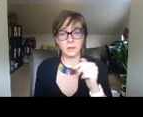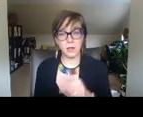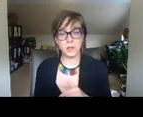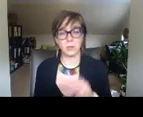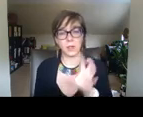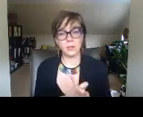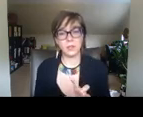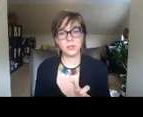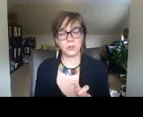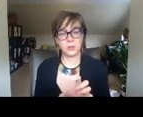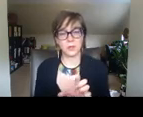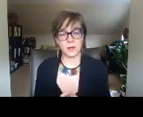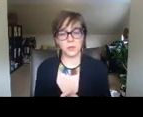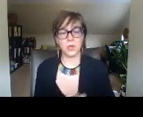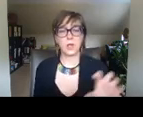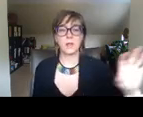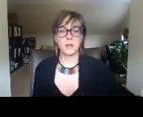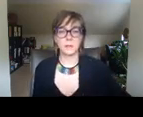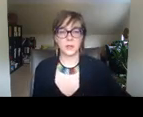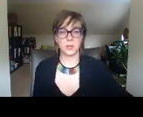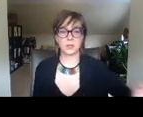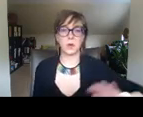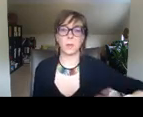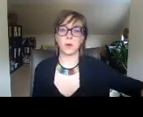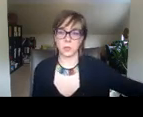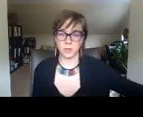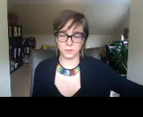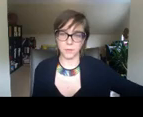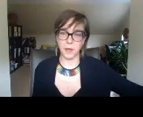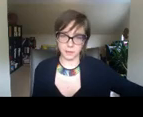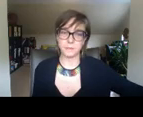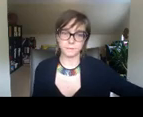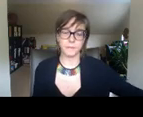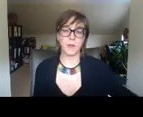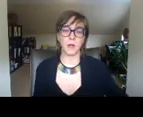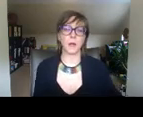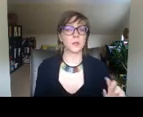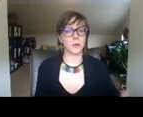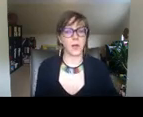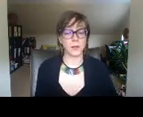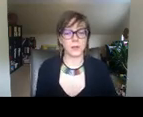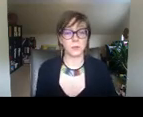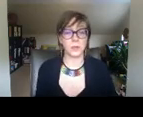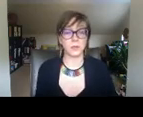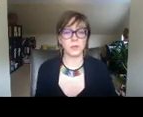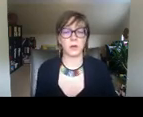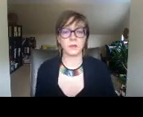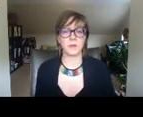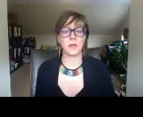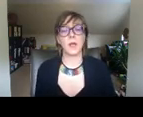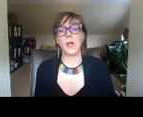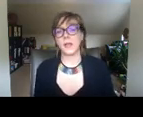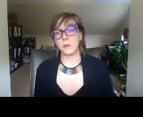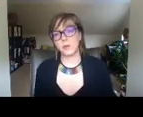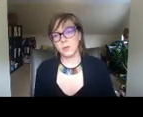in this context where English is the strongest language, these patients are marginalized from that. So I think that's a really interesting